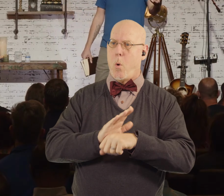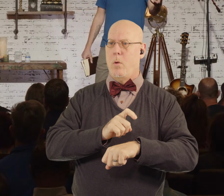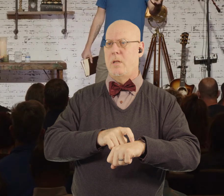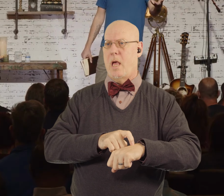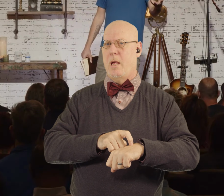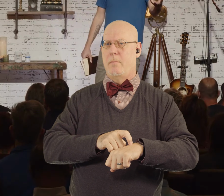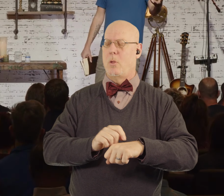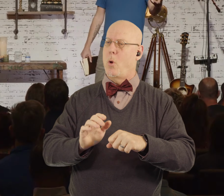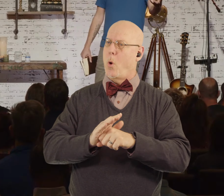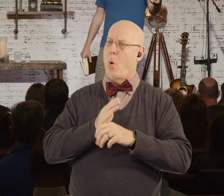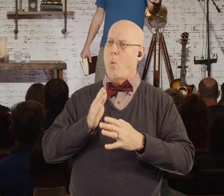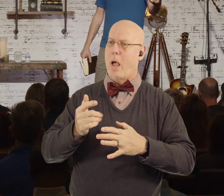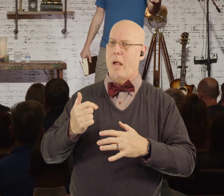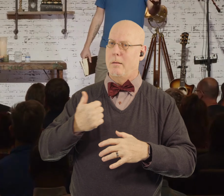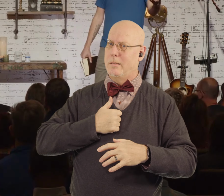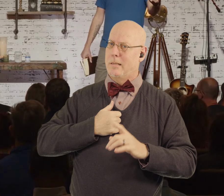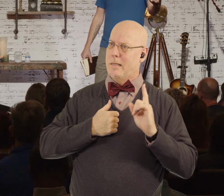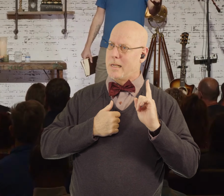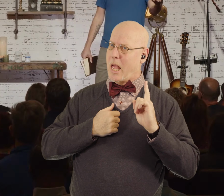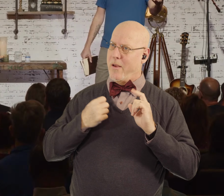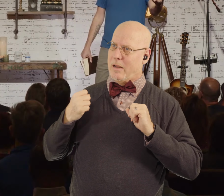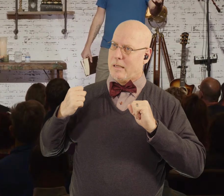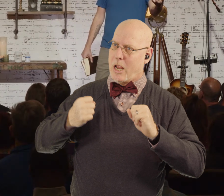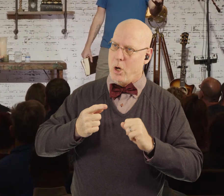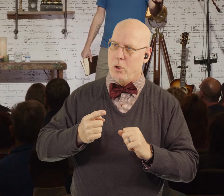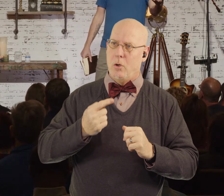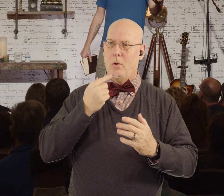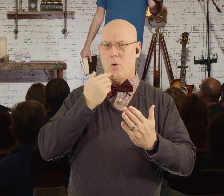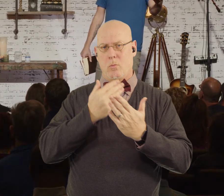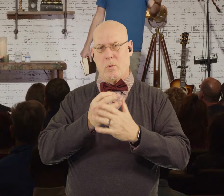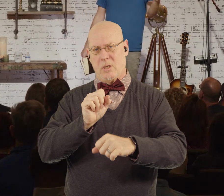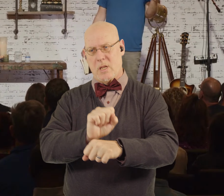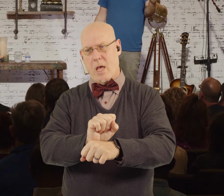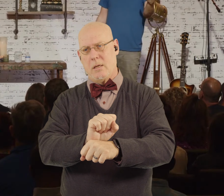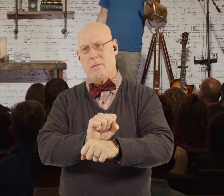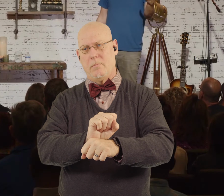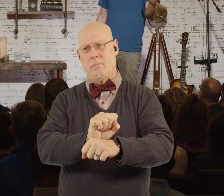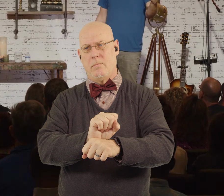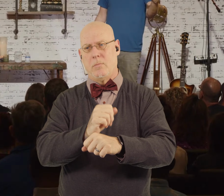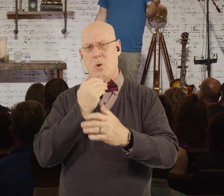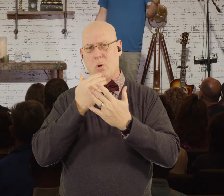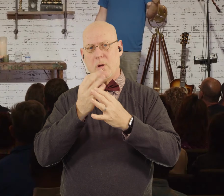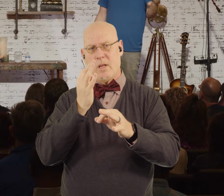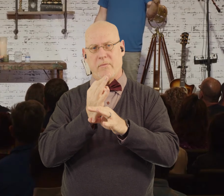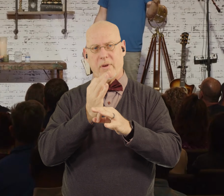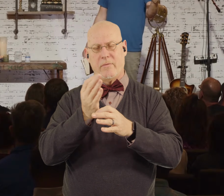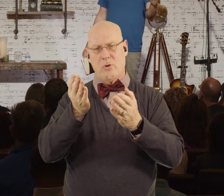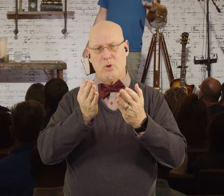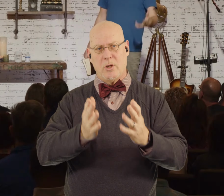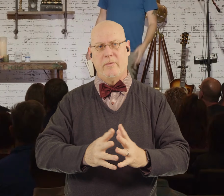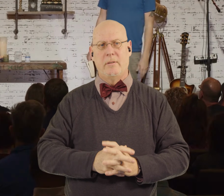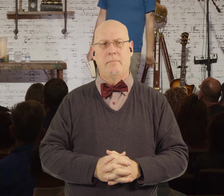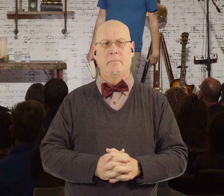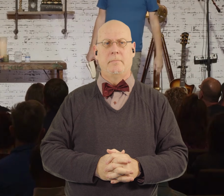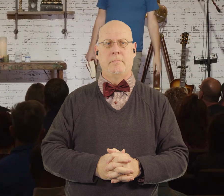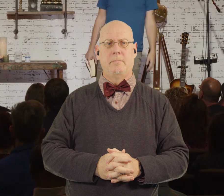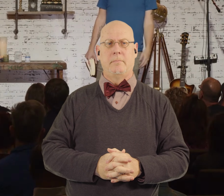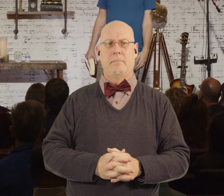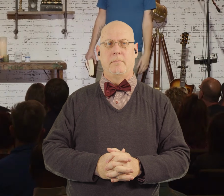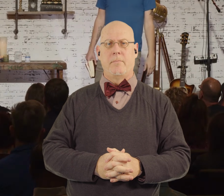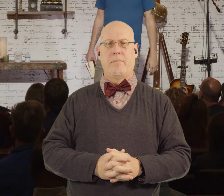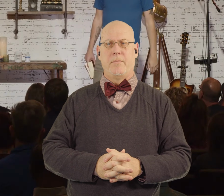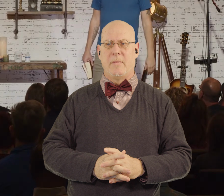whole way. The whole way, but well done, good and faithful servant.